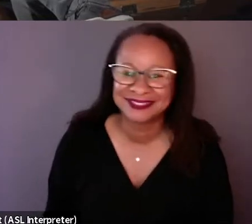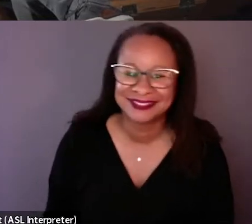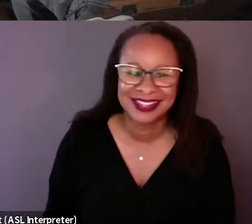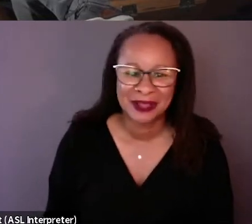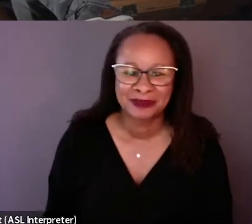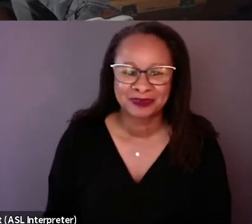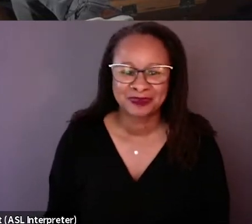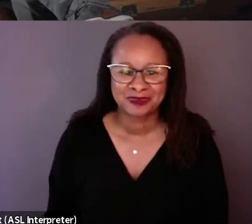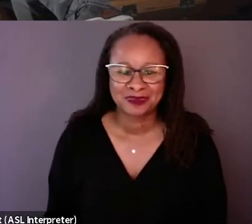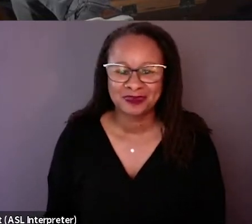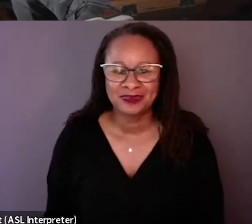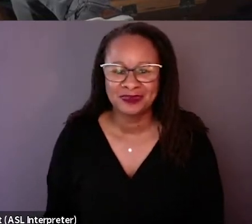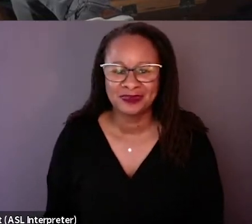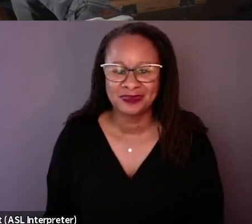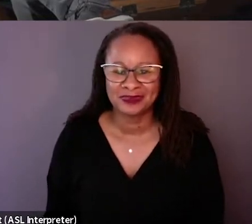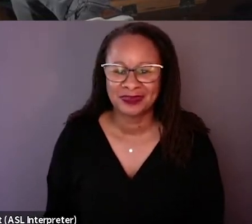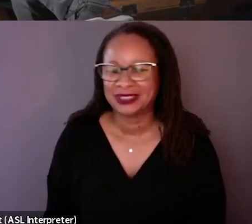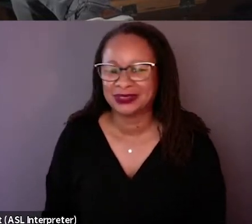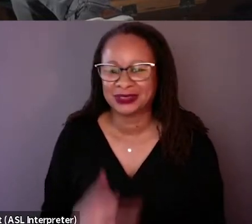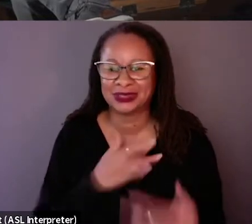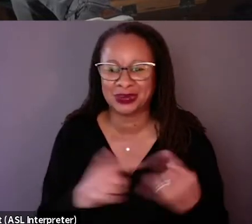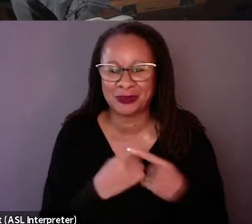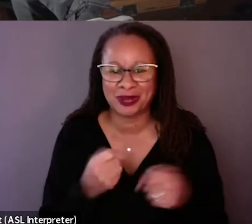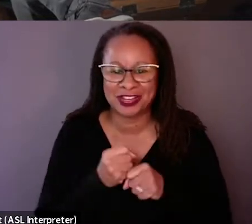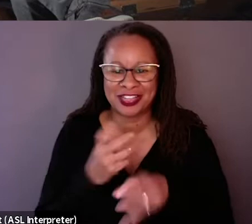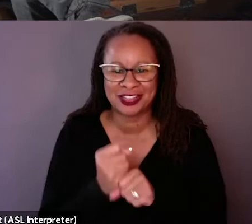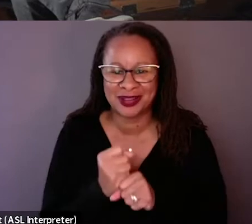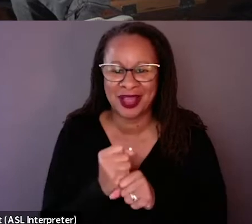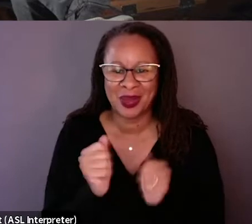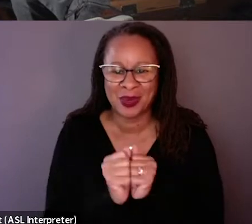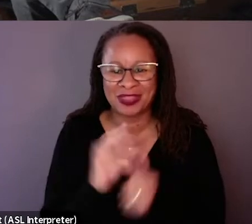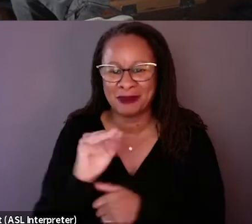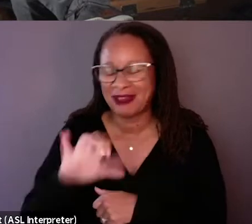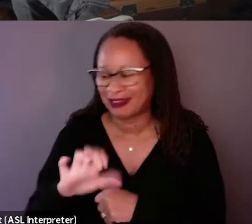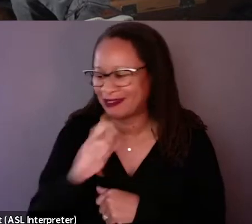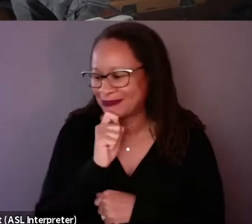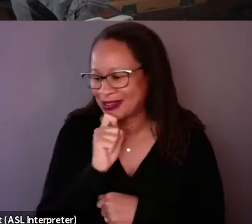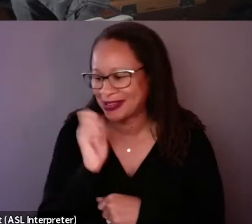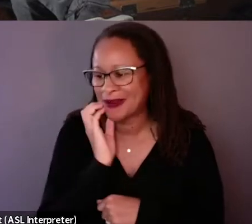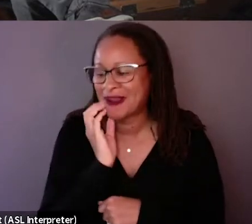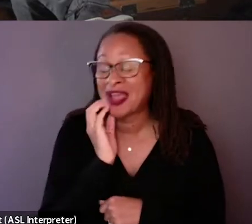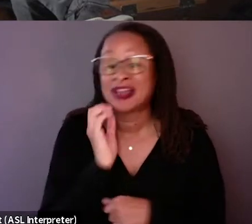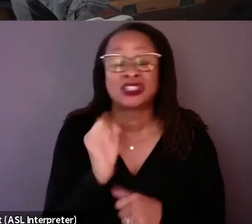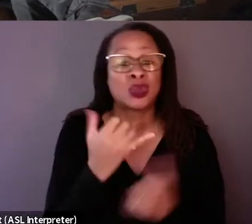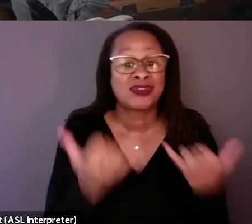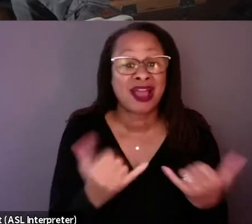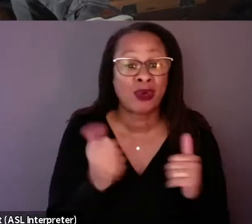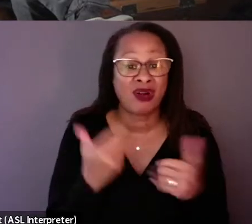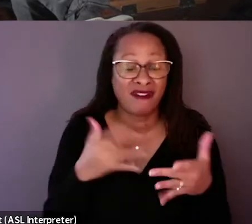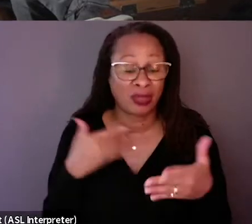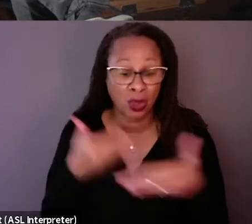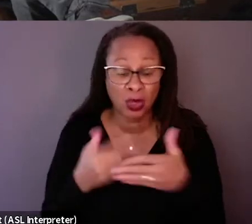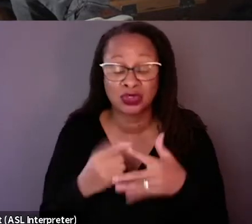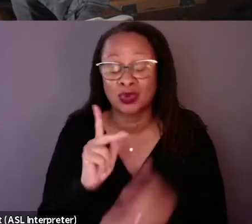He's worried about getting yelled at about the microphone again. I can give you two mics. But I think all of us here now feel so close to Katia and Maurice, having seen